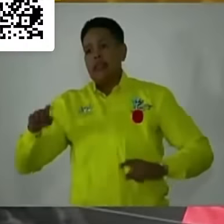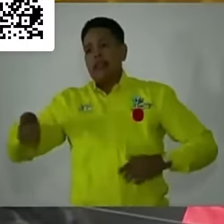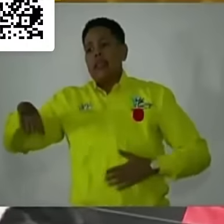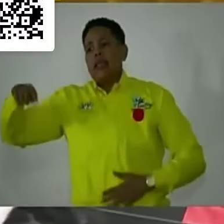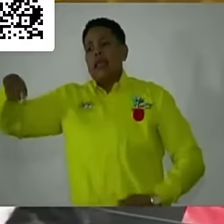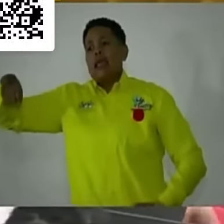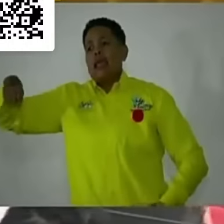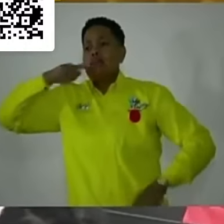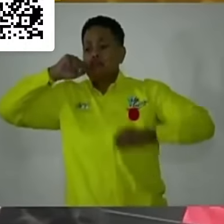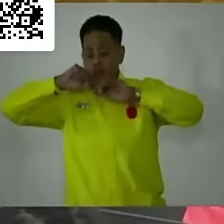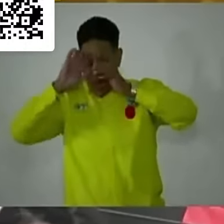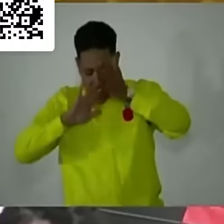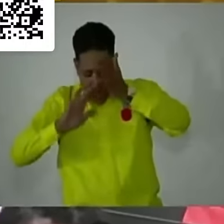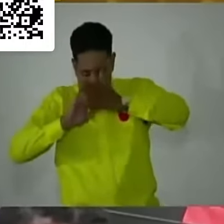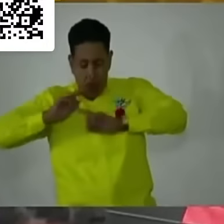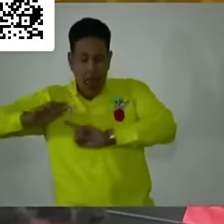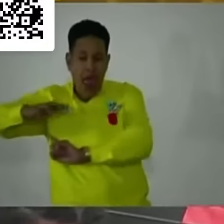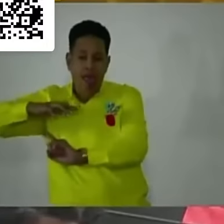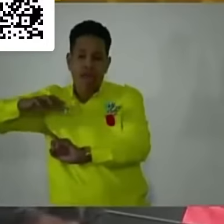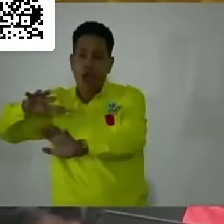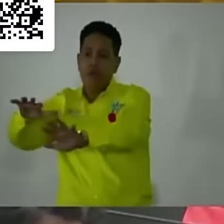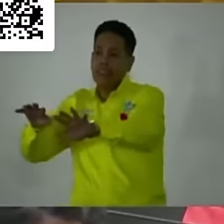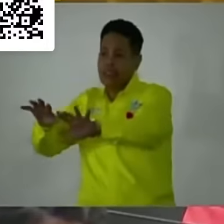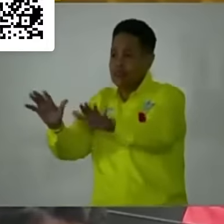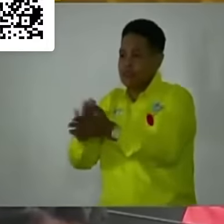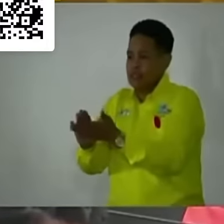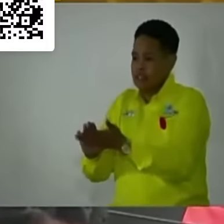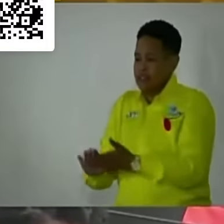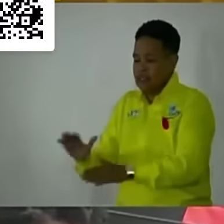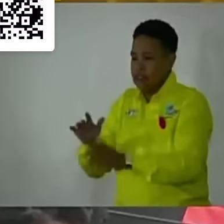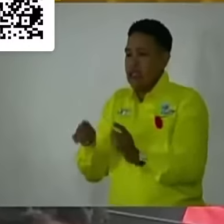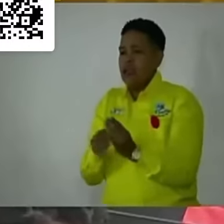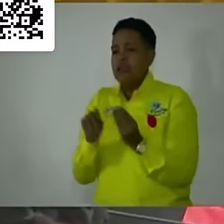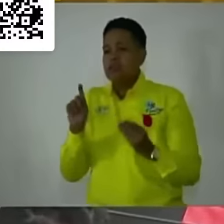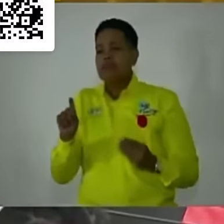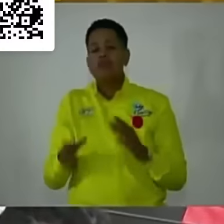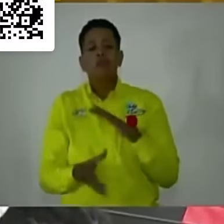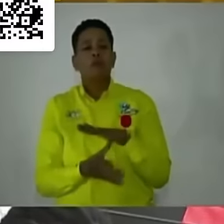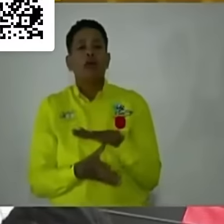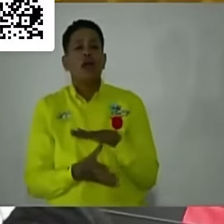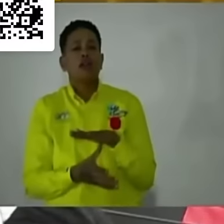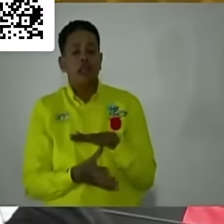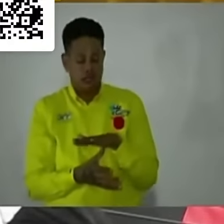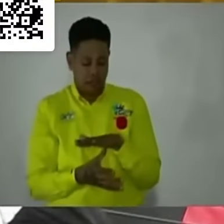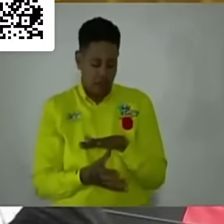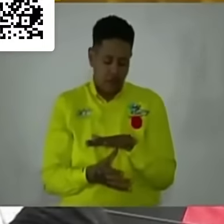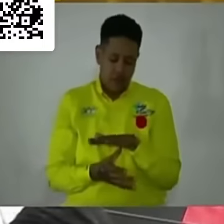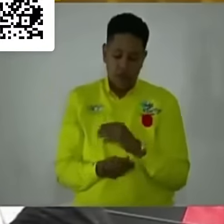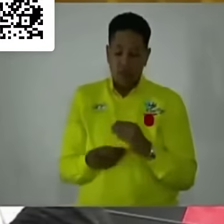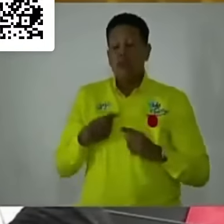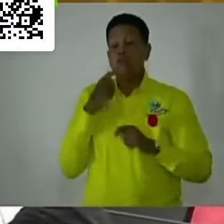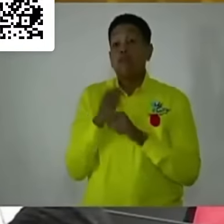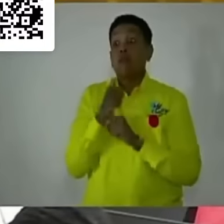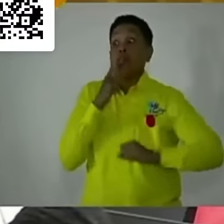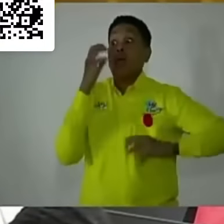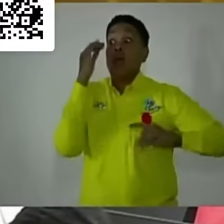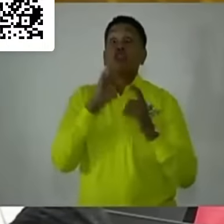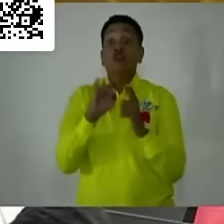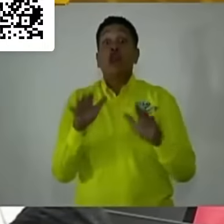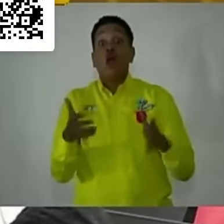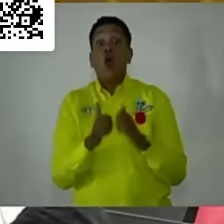to clear up the environment is one that needs to be prioritized. I am very concerned about